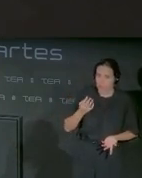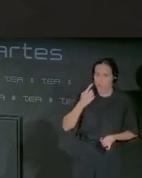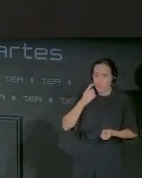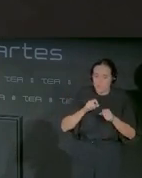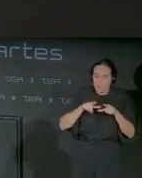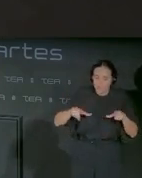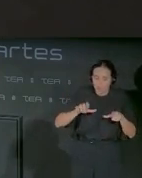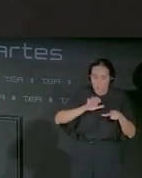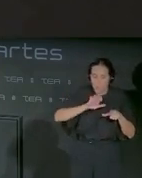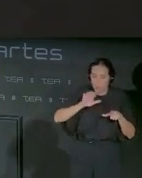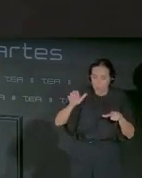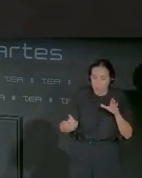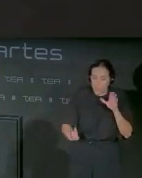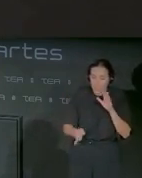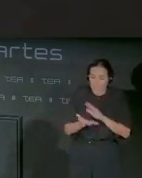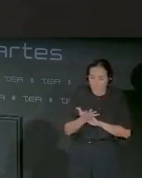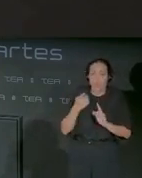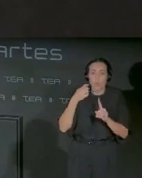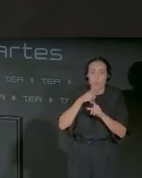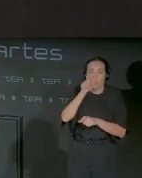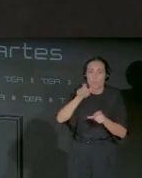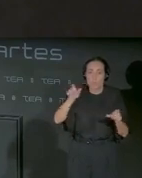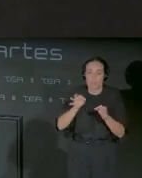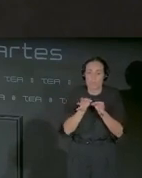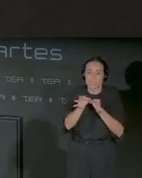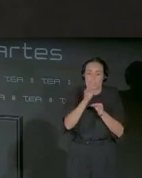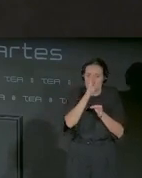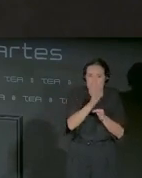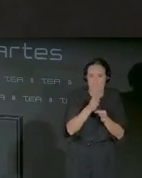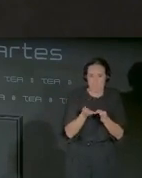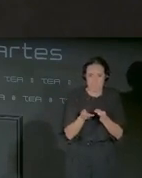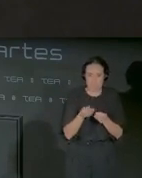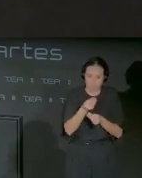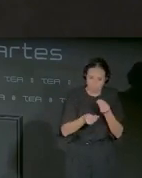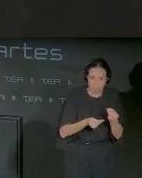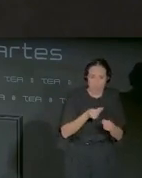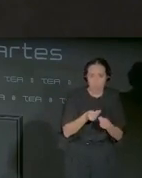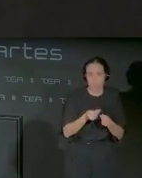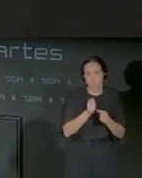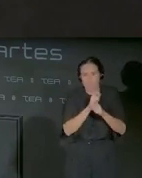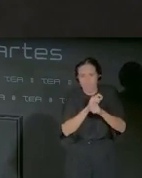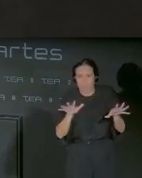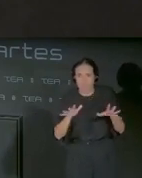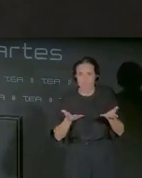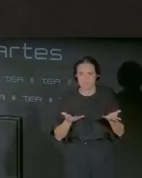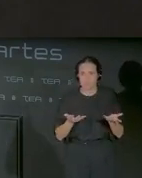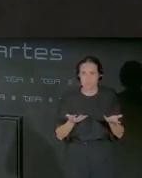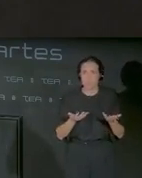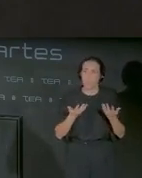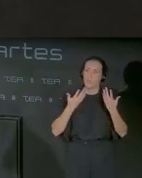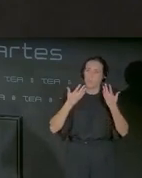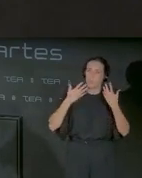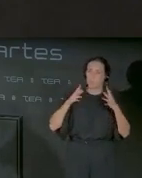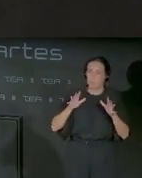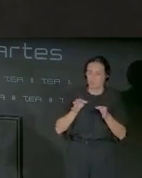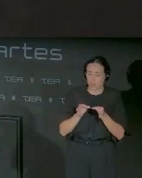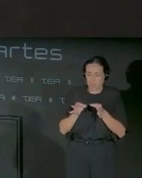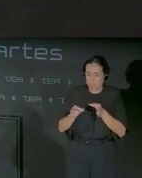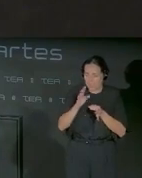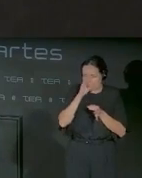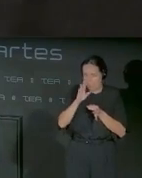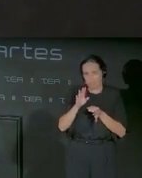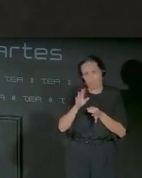these streamers to survive because they don't have the content that everyone desires. So we are still dependent on